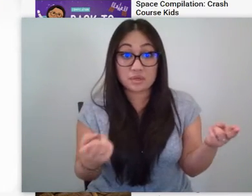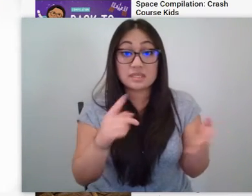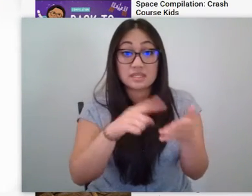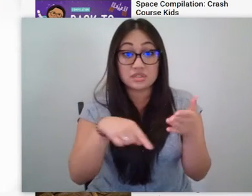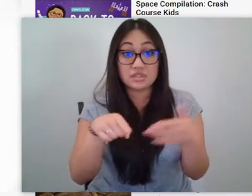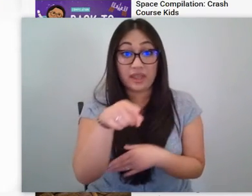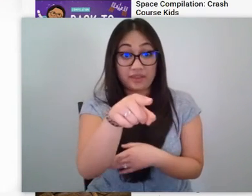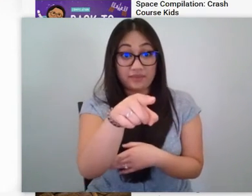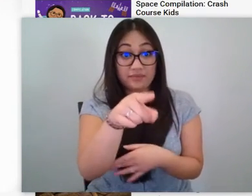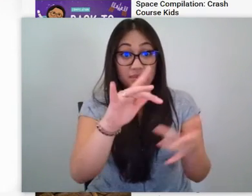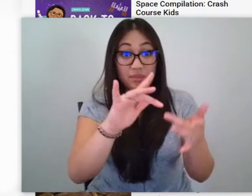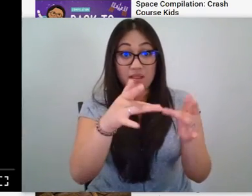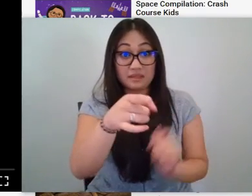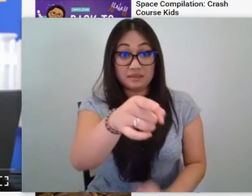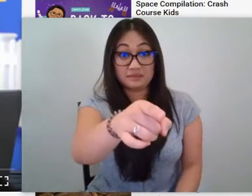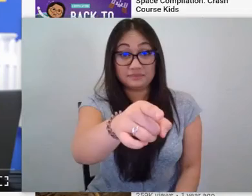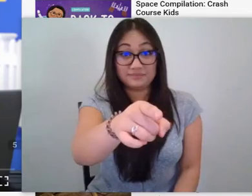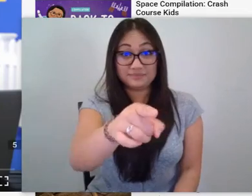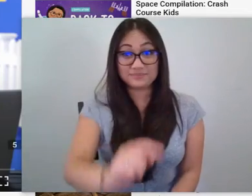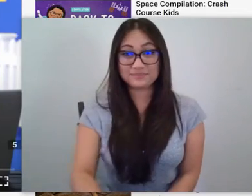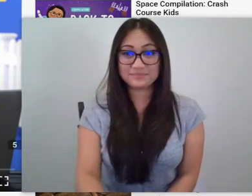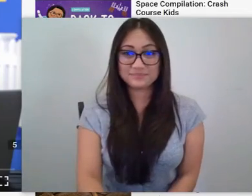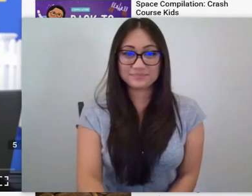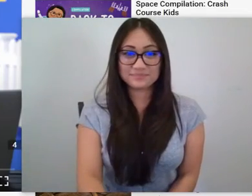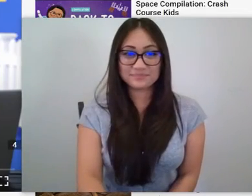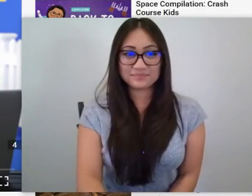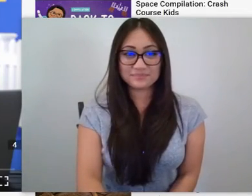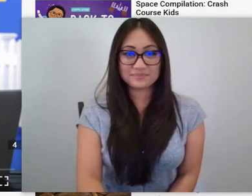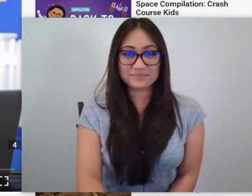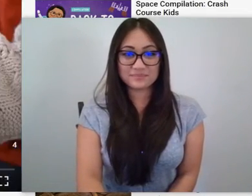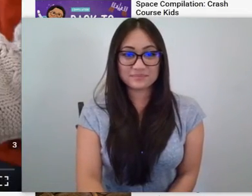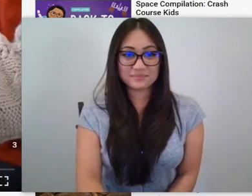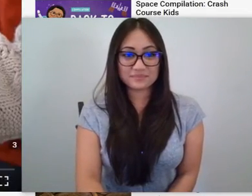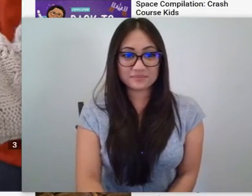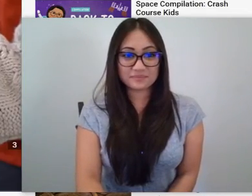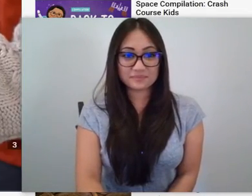clarendonlearning.org. Grammarly can help you write quickly and confidently, so you